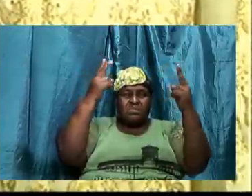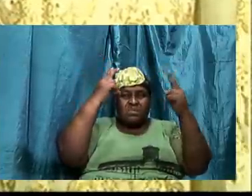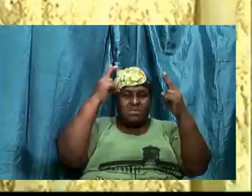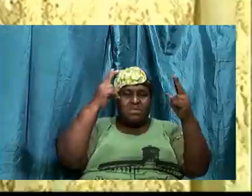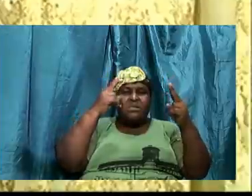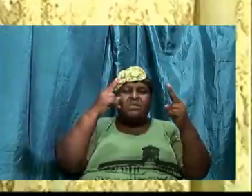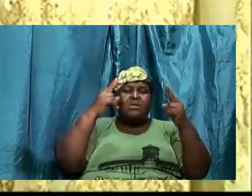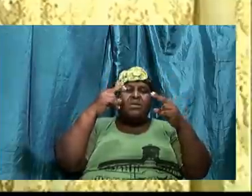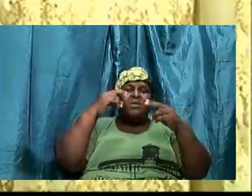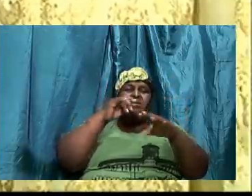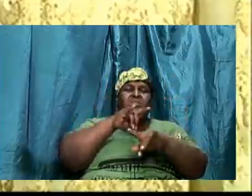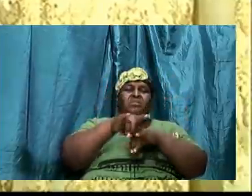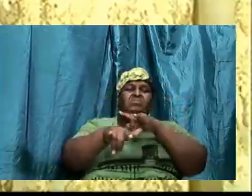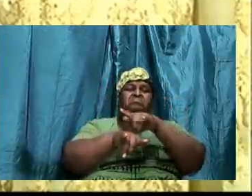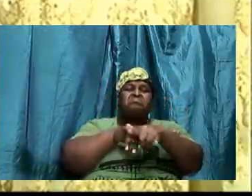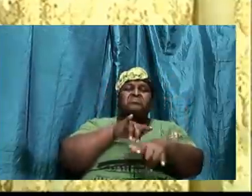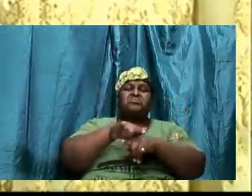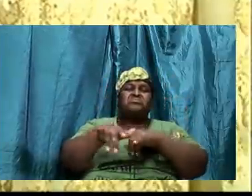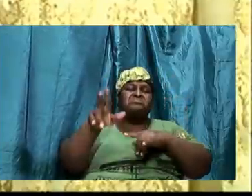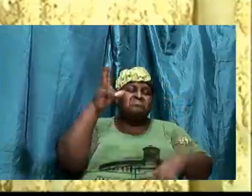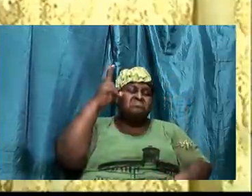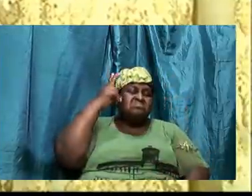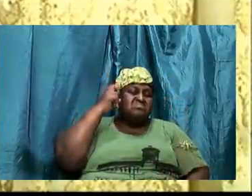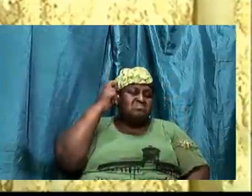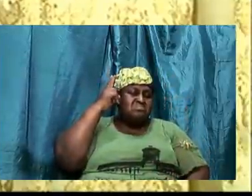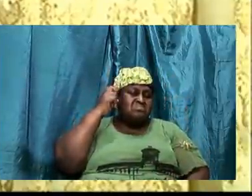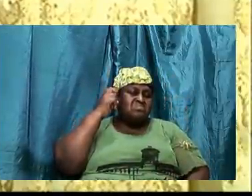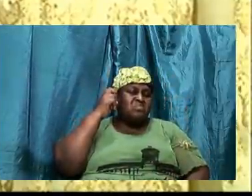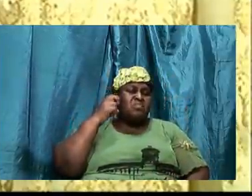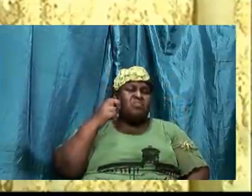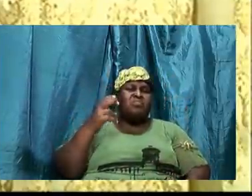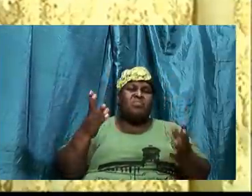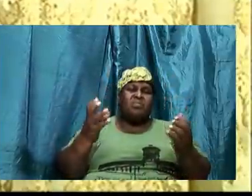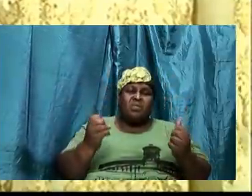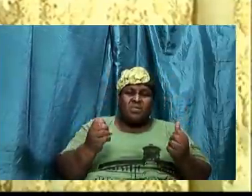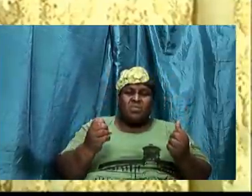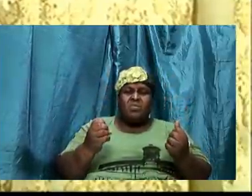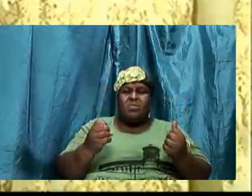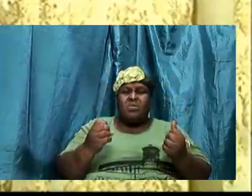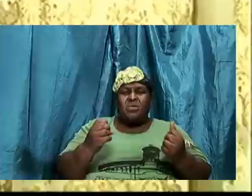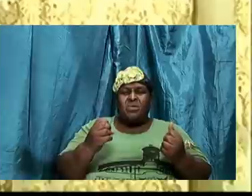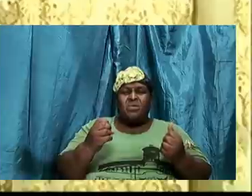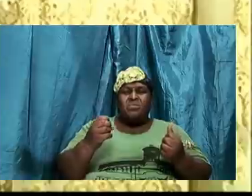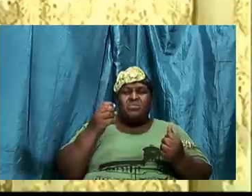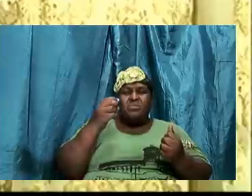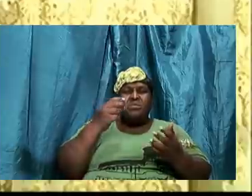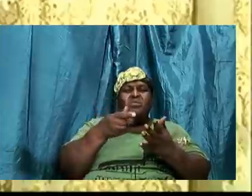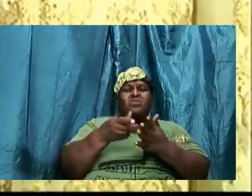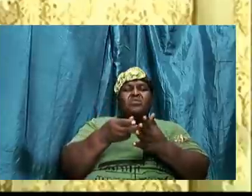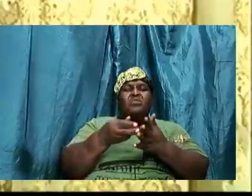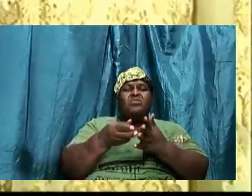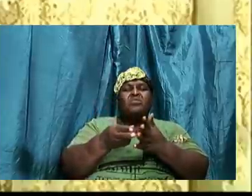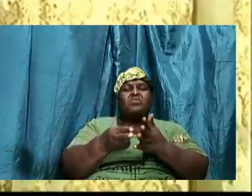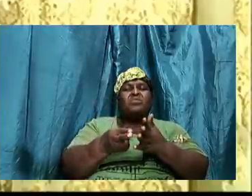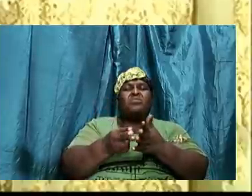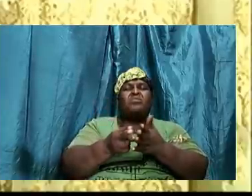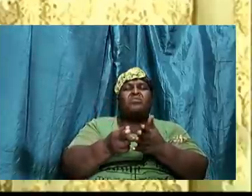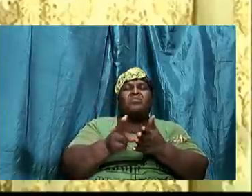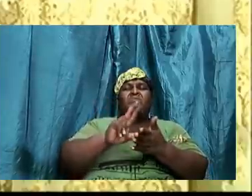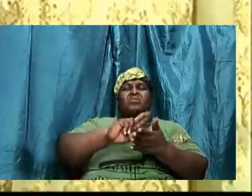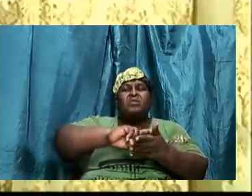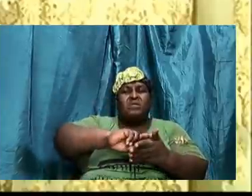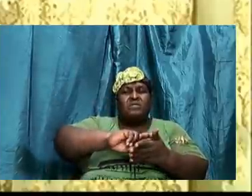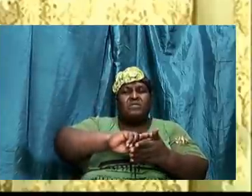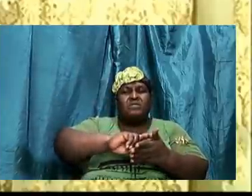wiles of the devil. You know, and I just want to draw our attention again to a key verse. It's taken from Ephesians